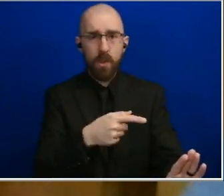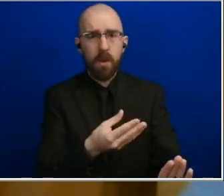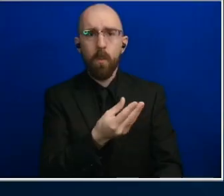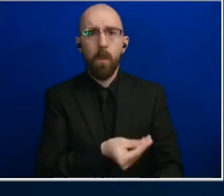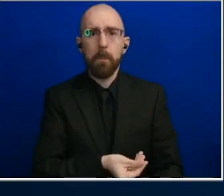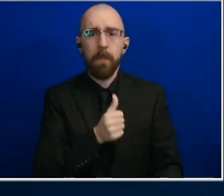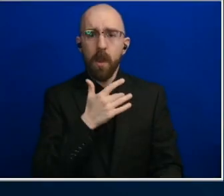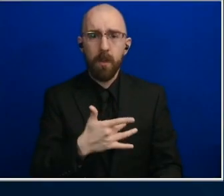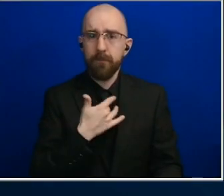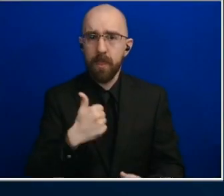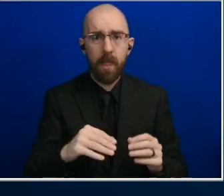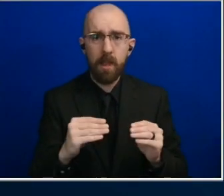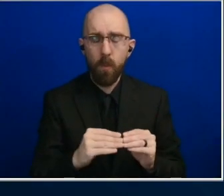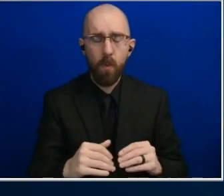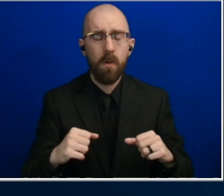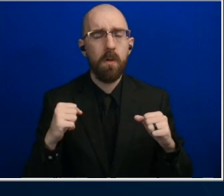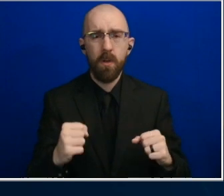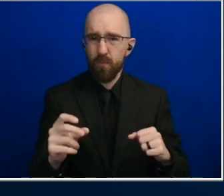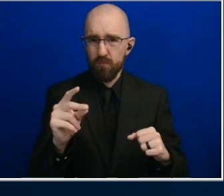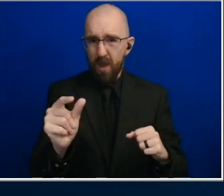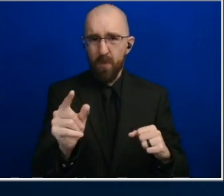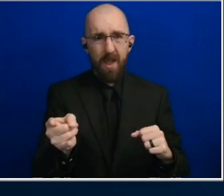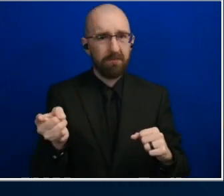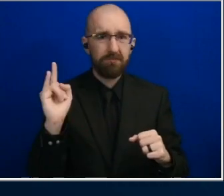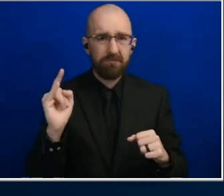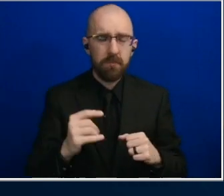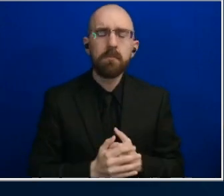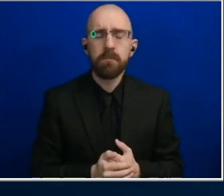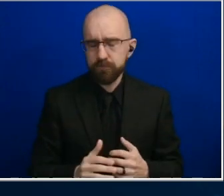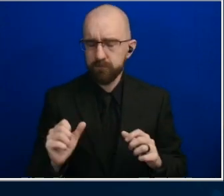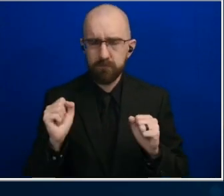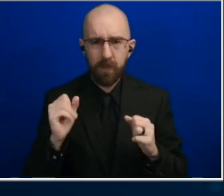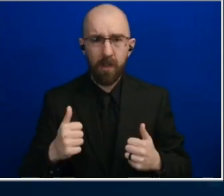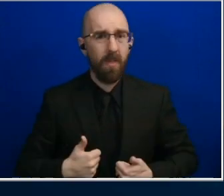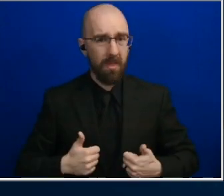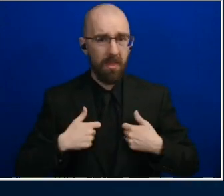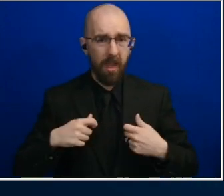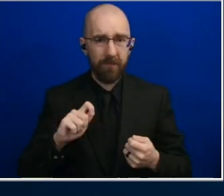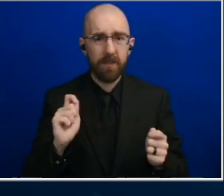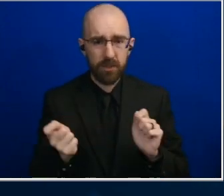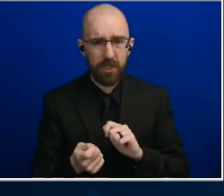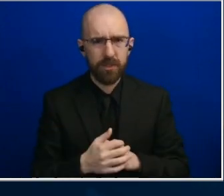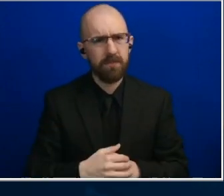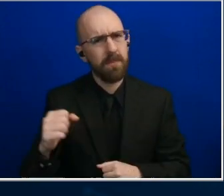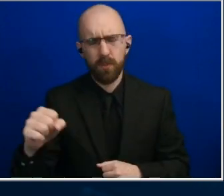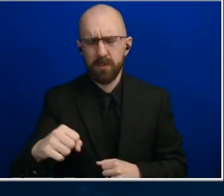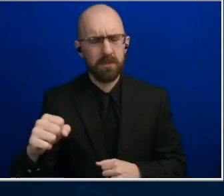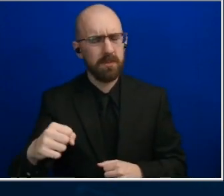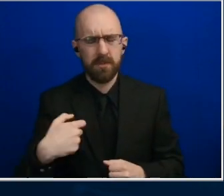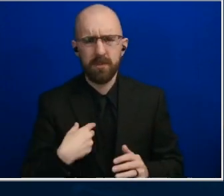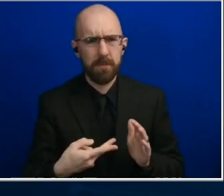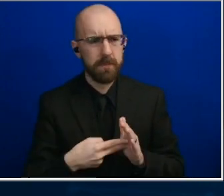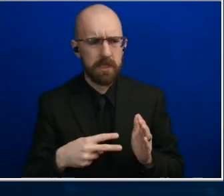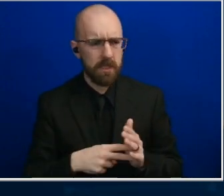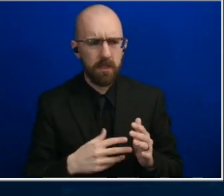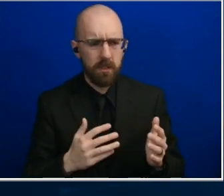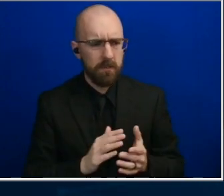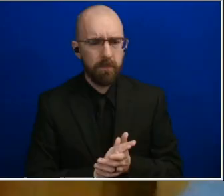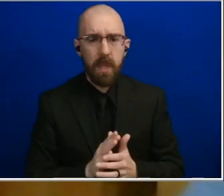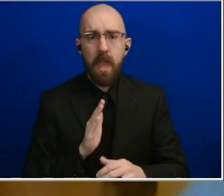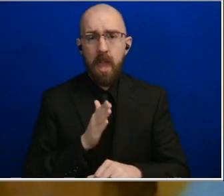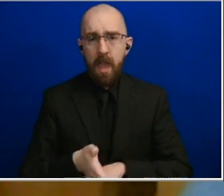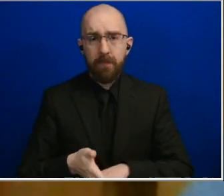Kind of amazing. So life-changing. Oh, yes. I mean, after I got the